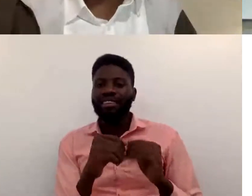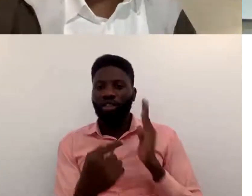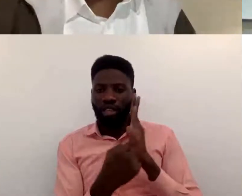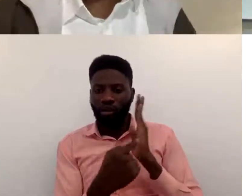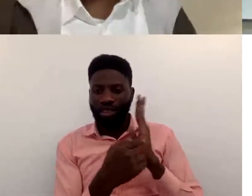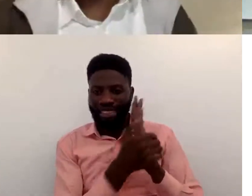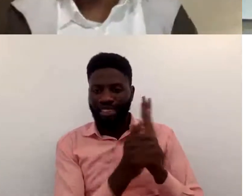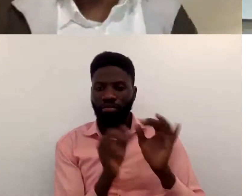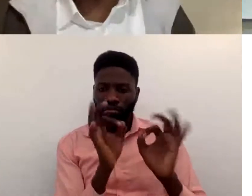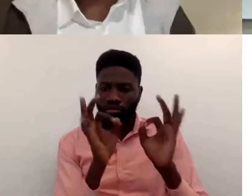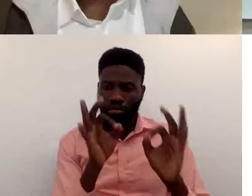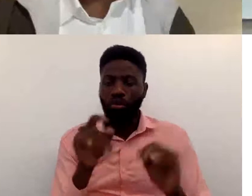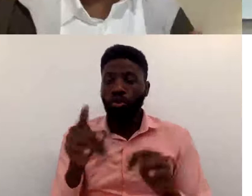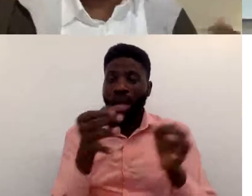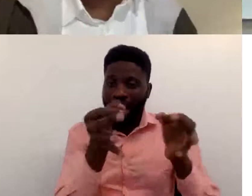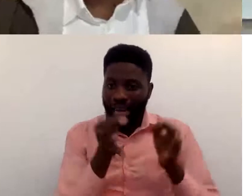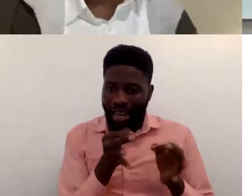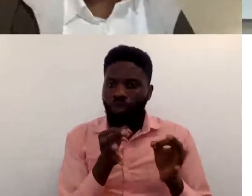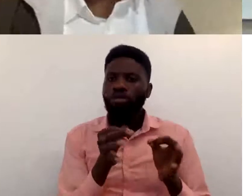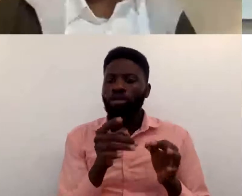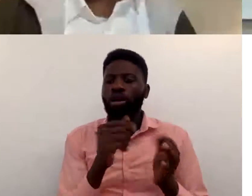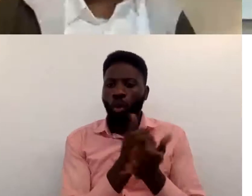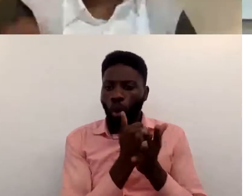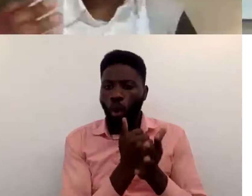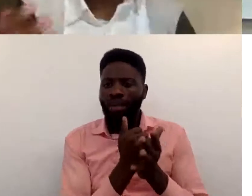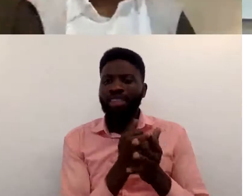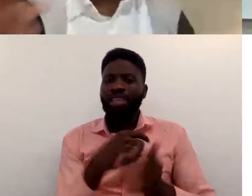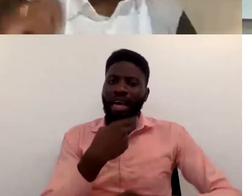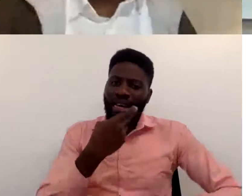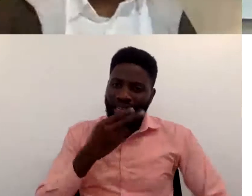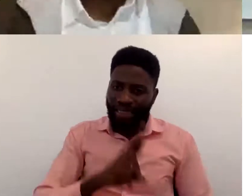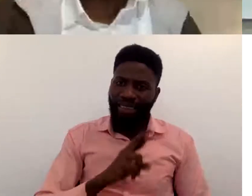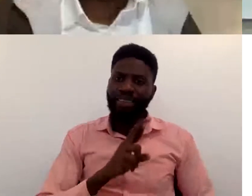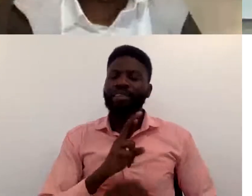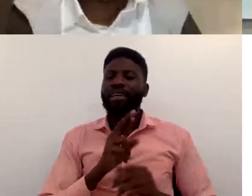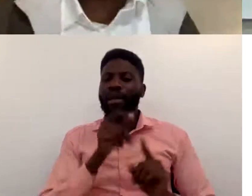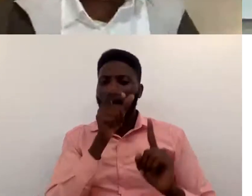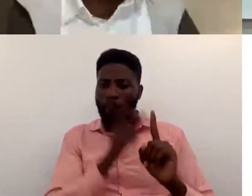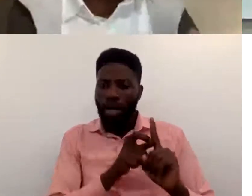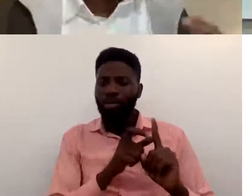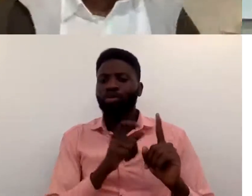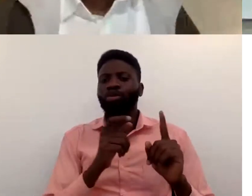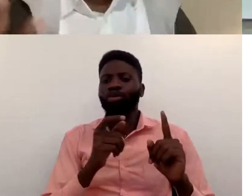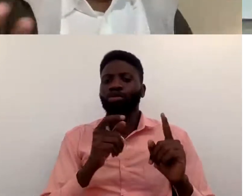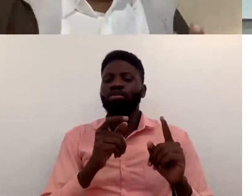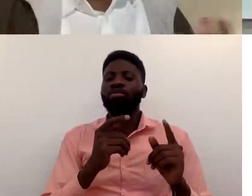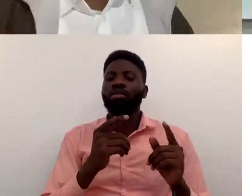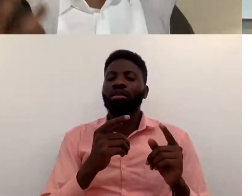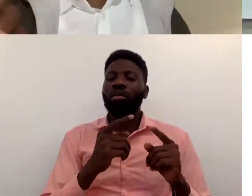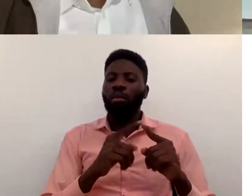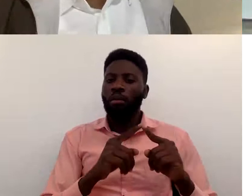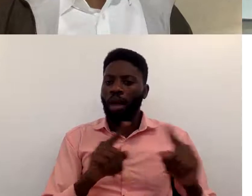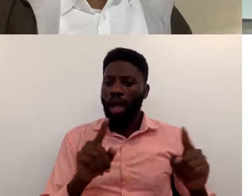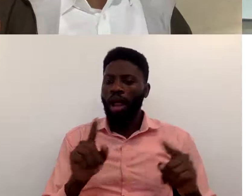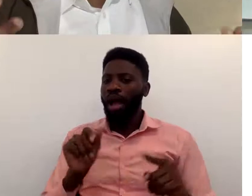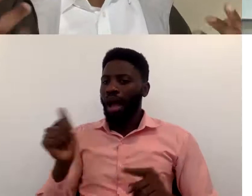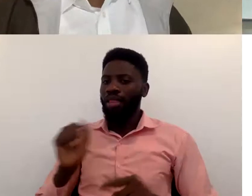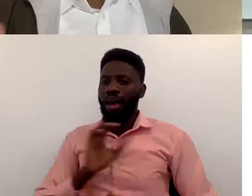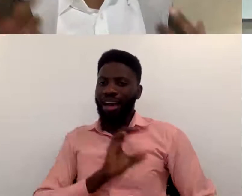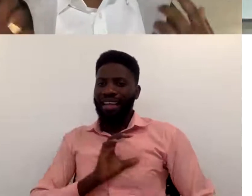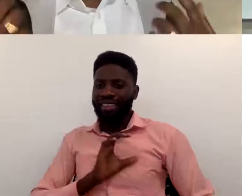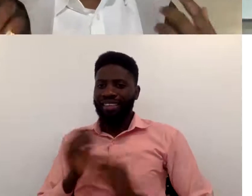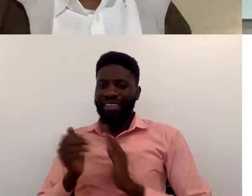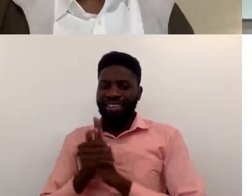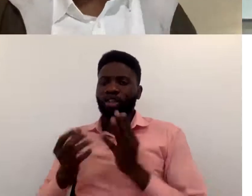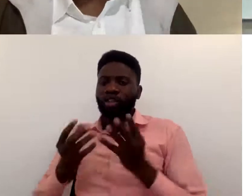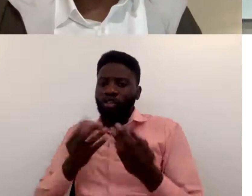you are an accountant, you're an auditor, you're a HR specialist, you're a credit specialist, but there are soft skills that